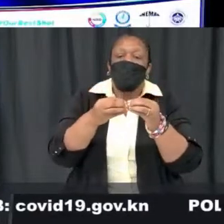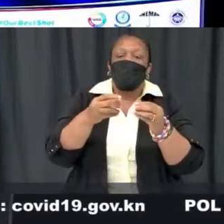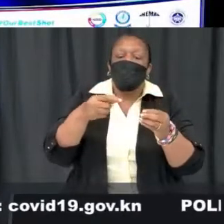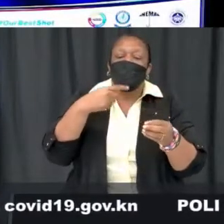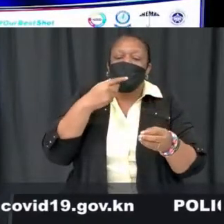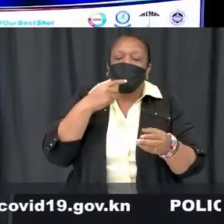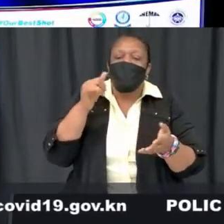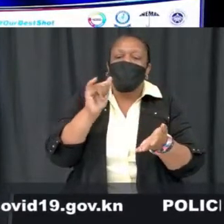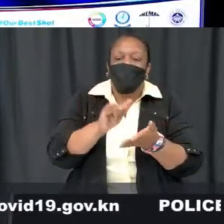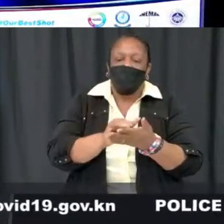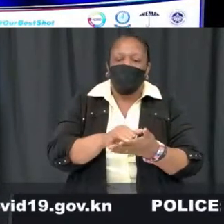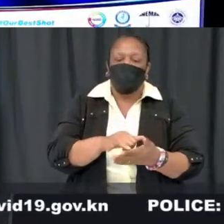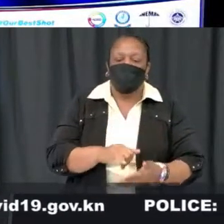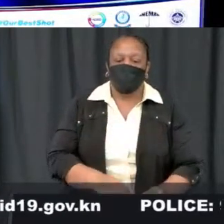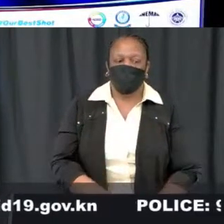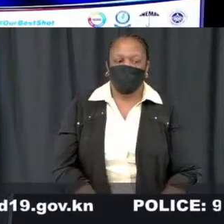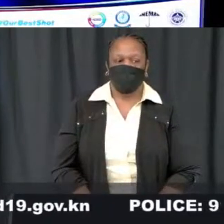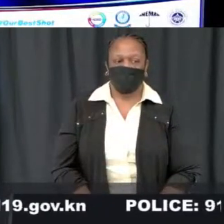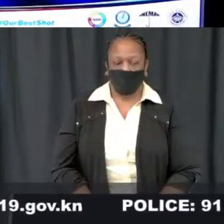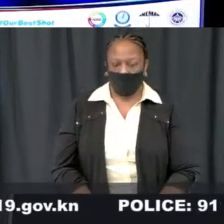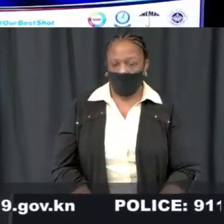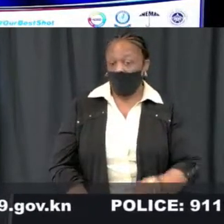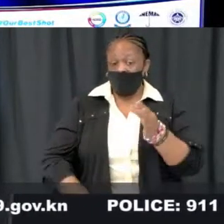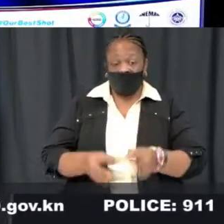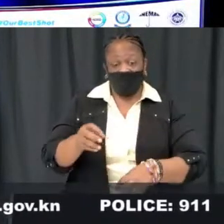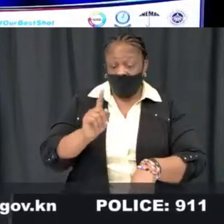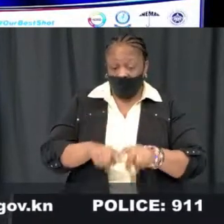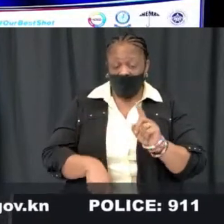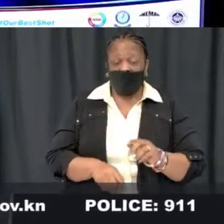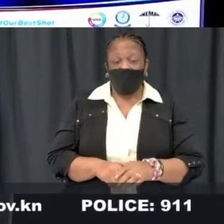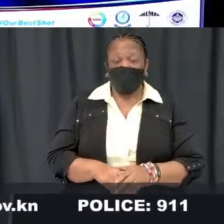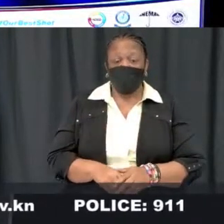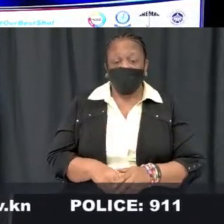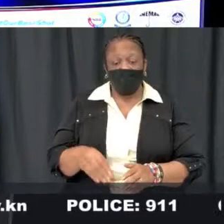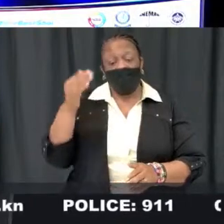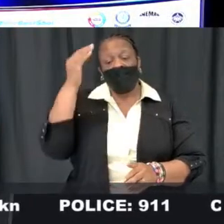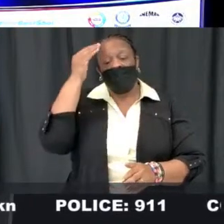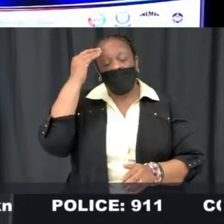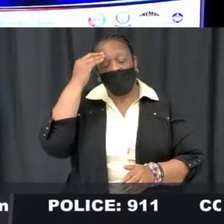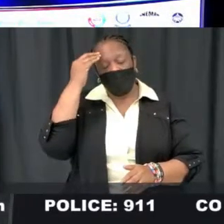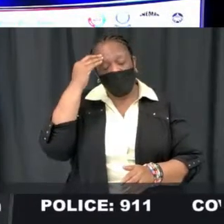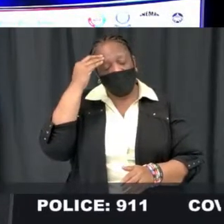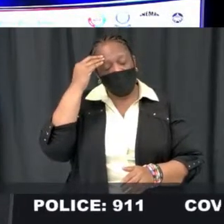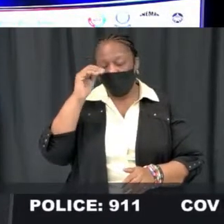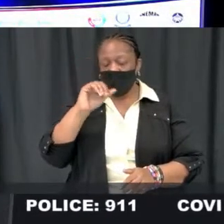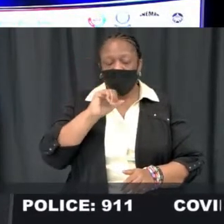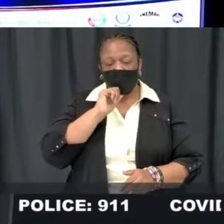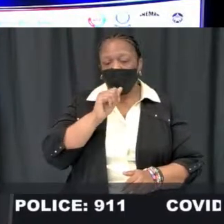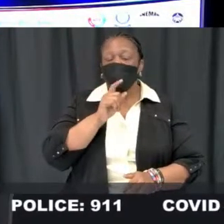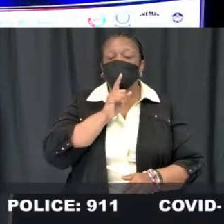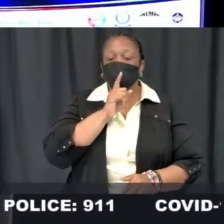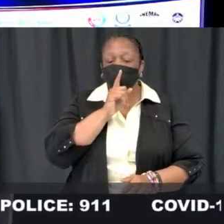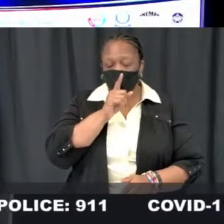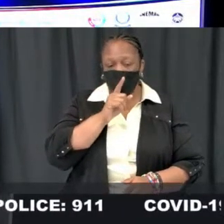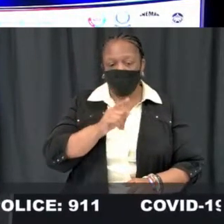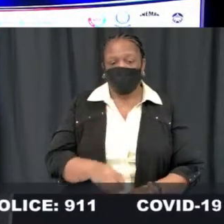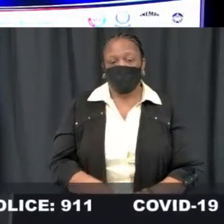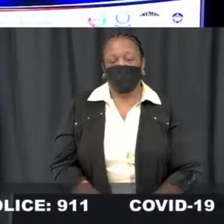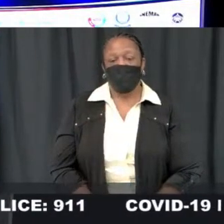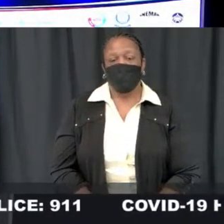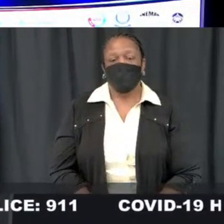evidence, then what you're saying is basically of no worth to what you are saying to